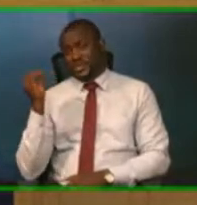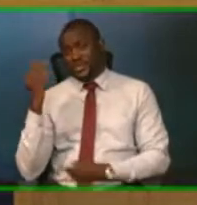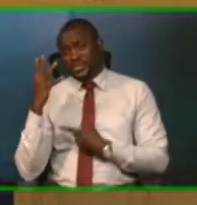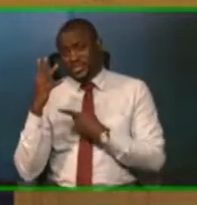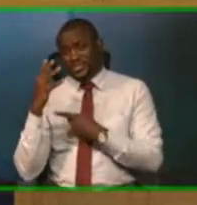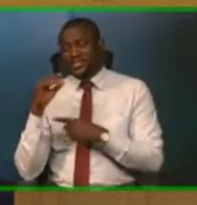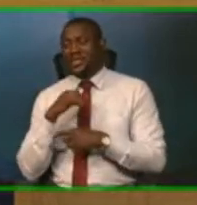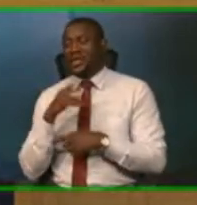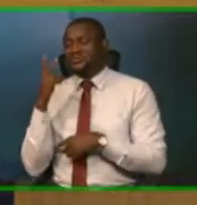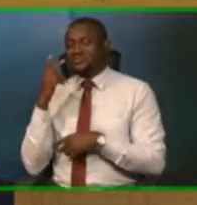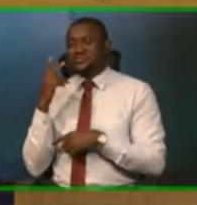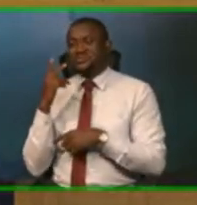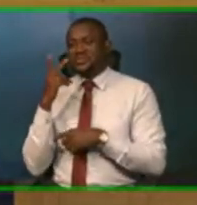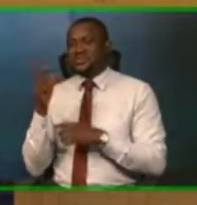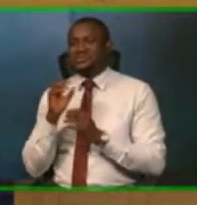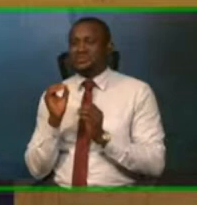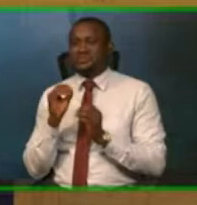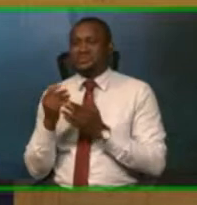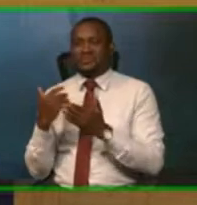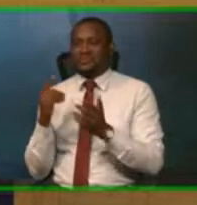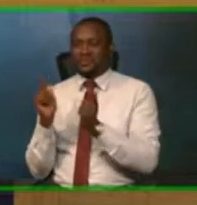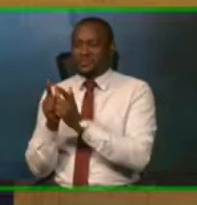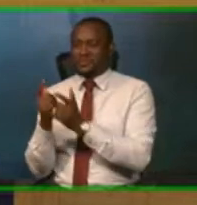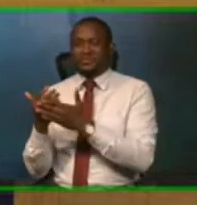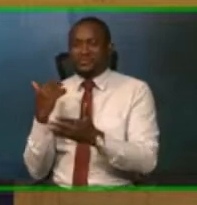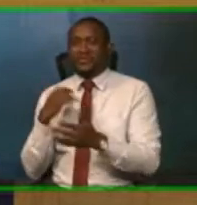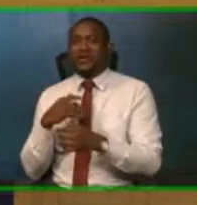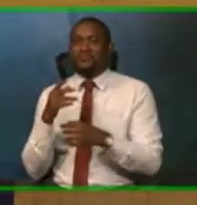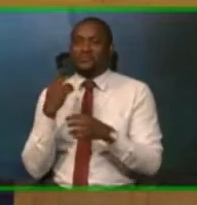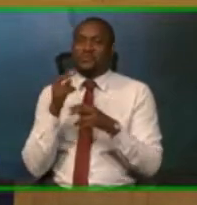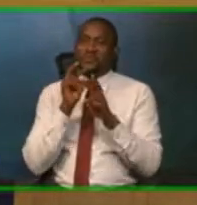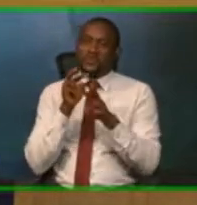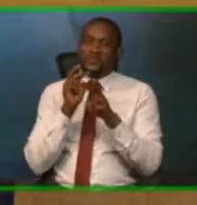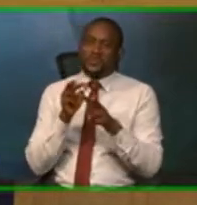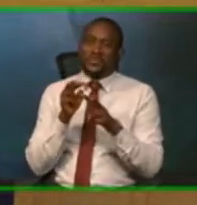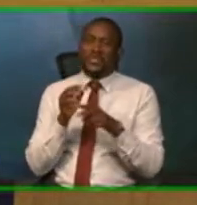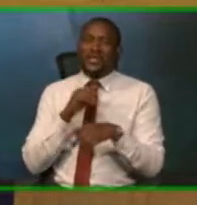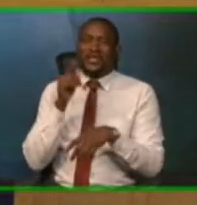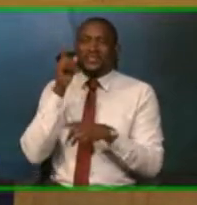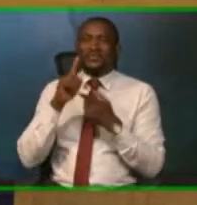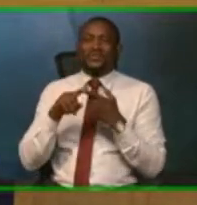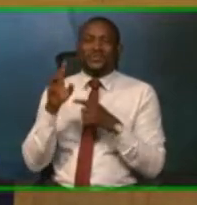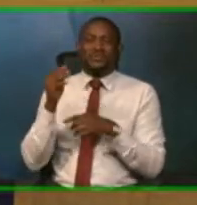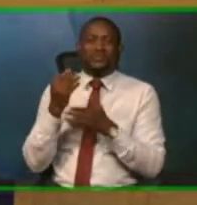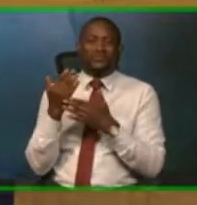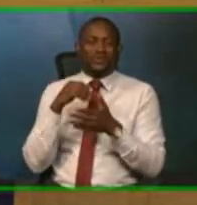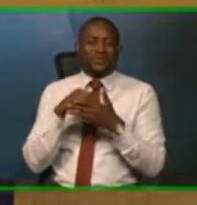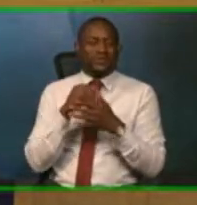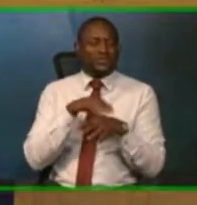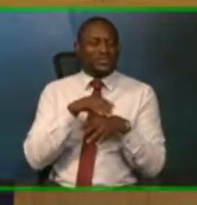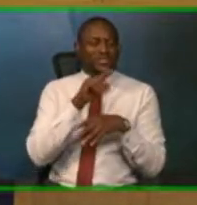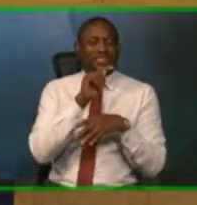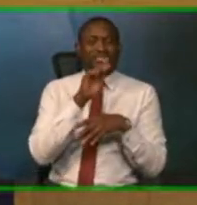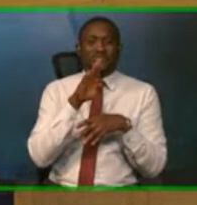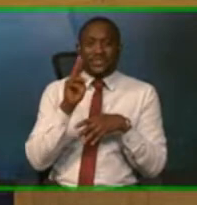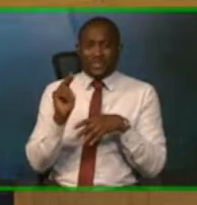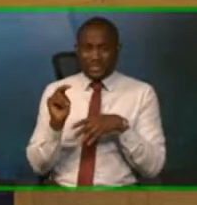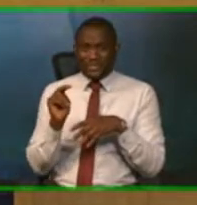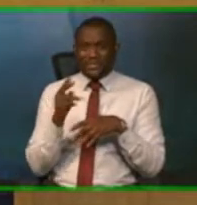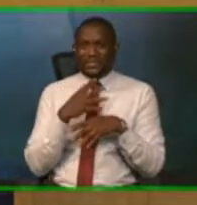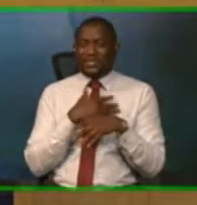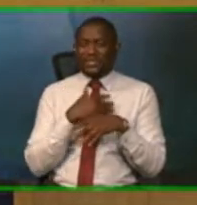twice, but incredible man. I listened to him one time. I think it was on TBN. Yes,